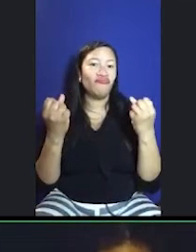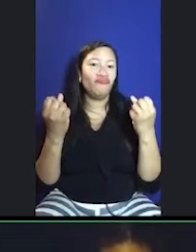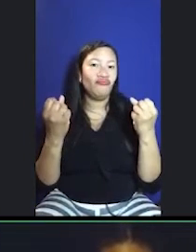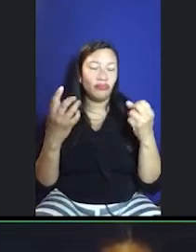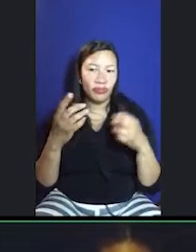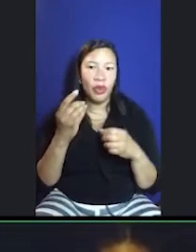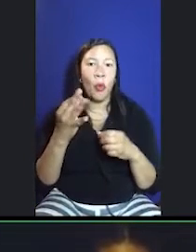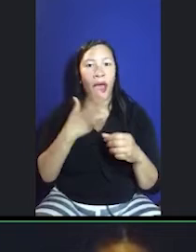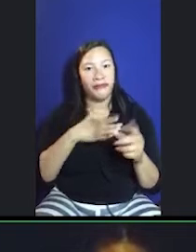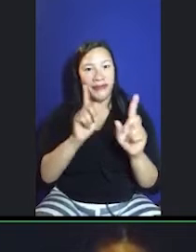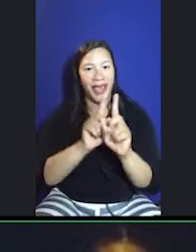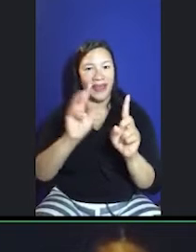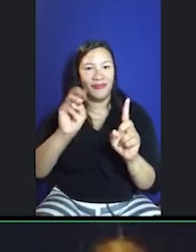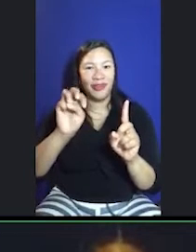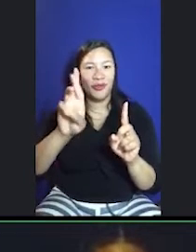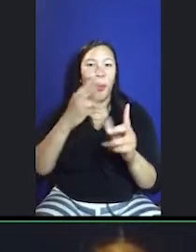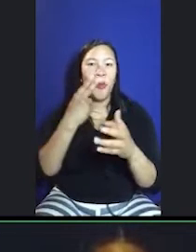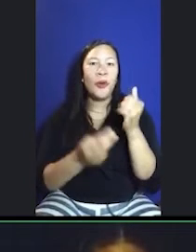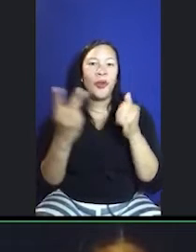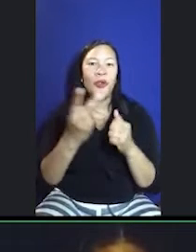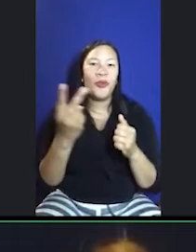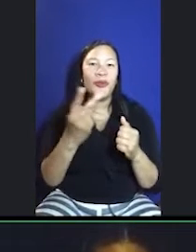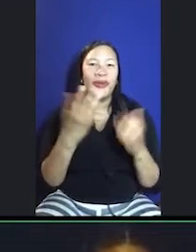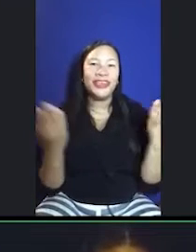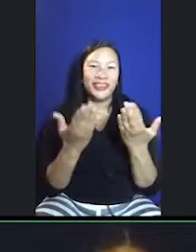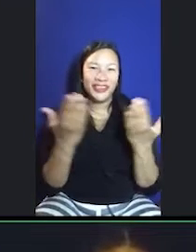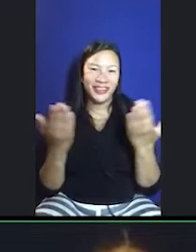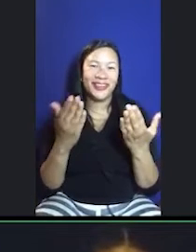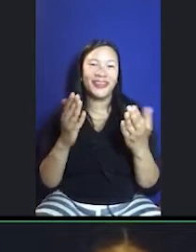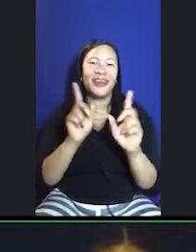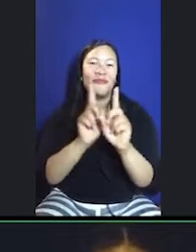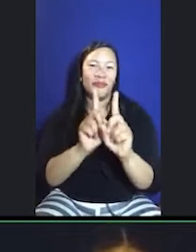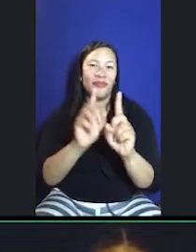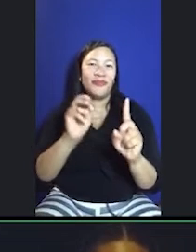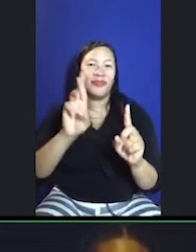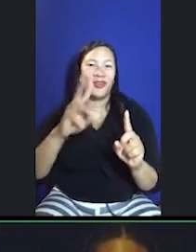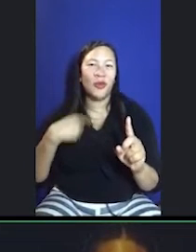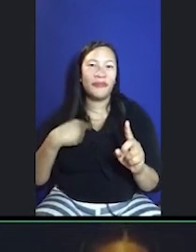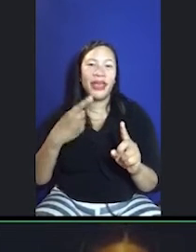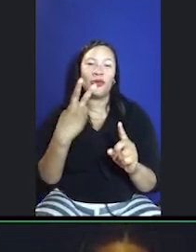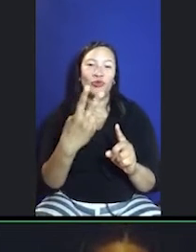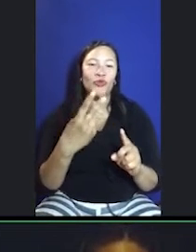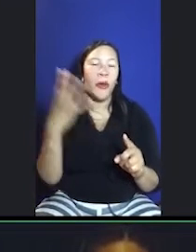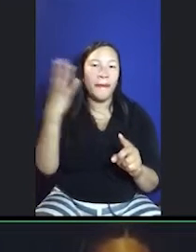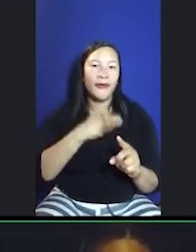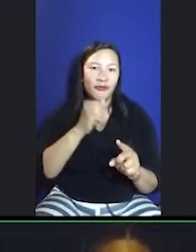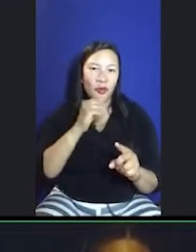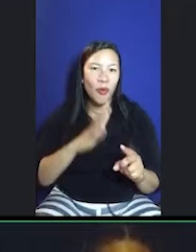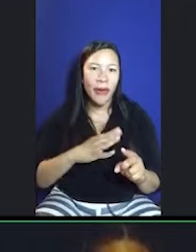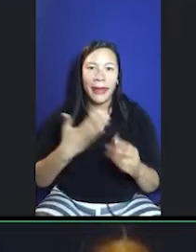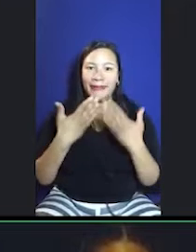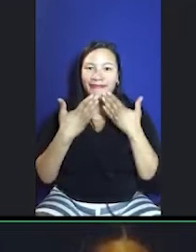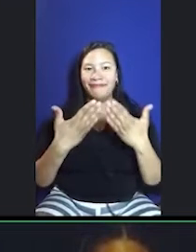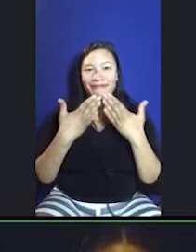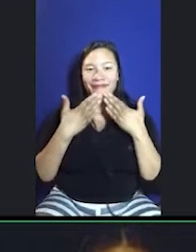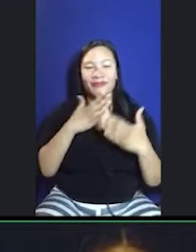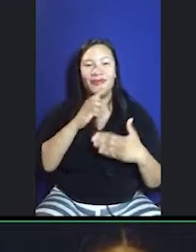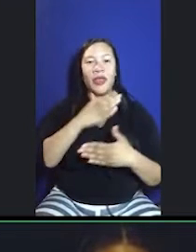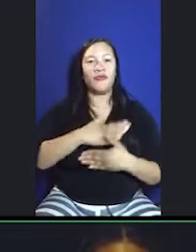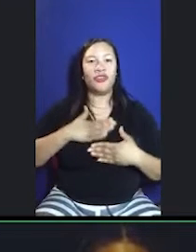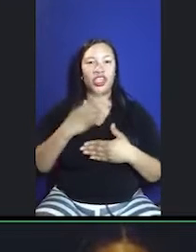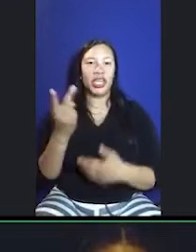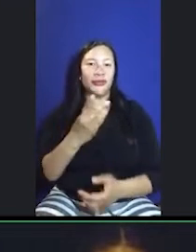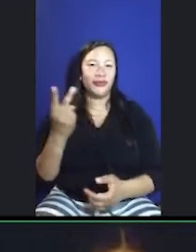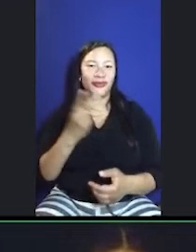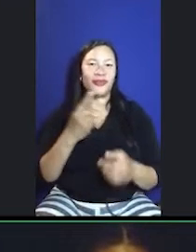my mentors, both of them here. I'm just gonna let y'all know. My mentors, great, beautiful women. Thankful, so thankful for both of them being in